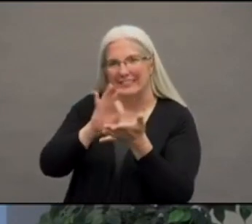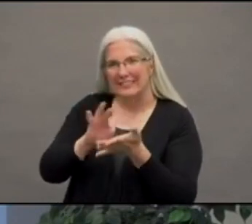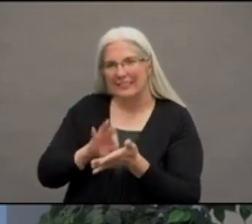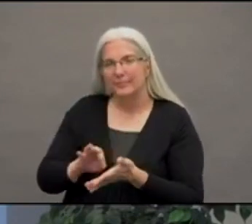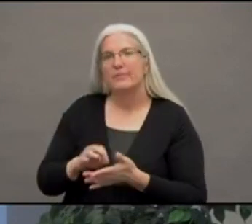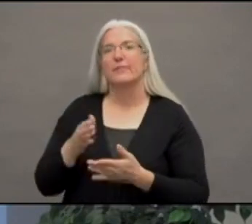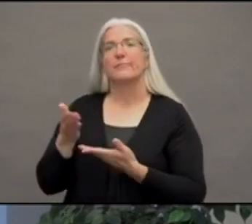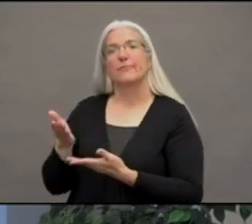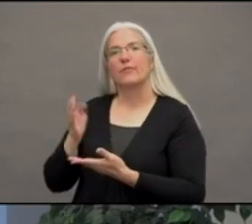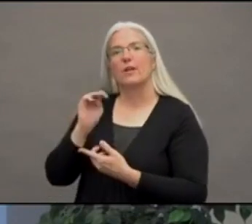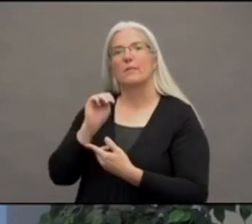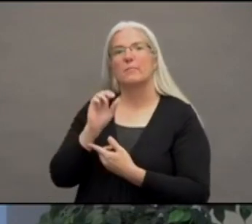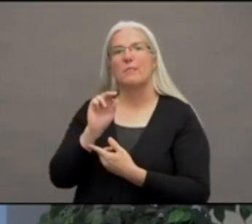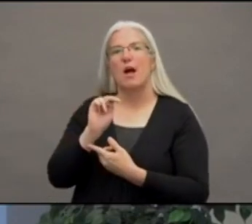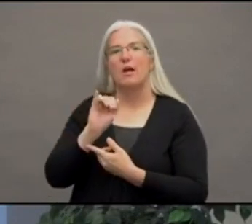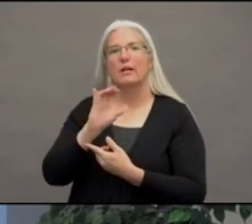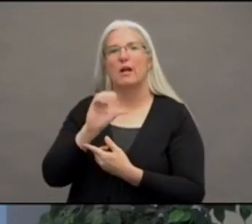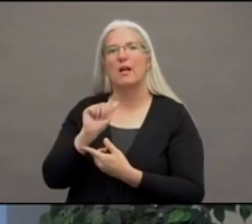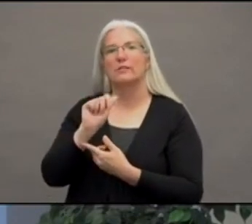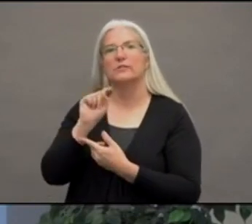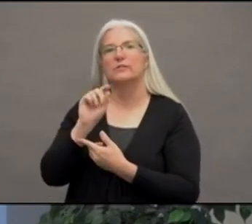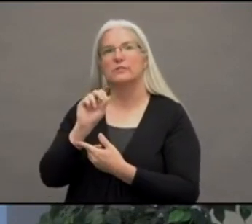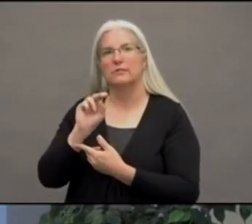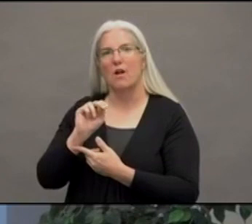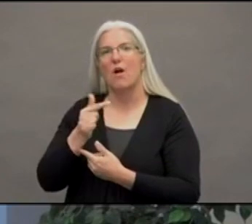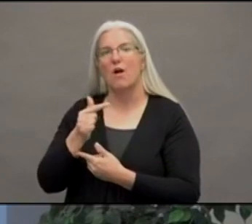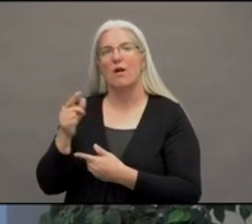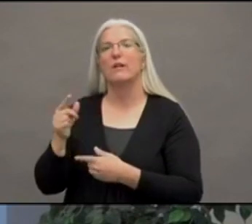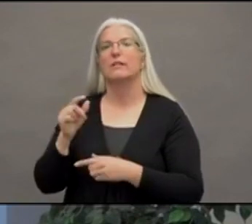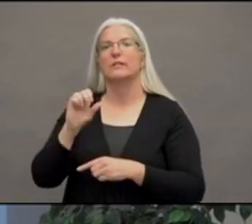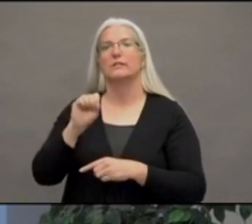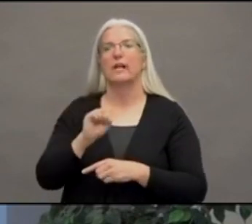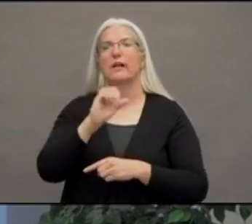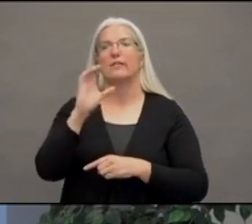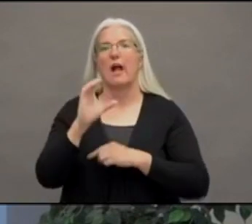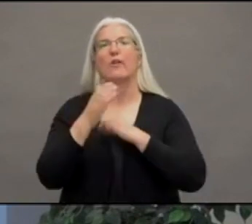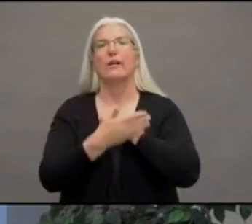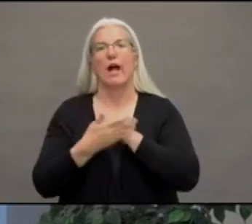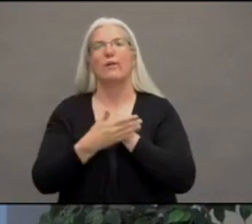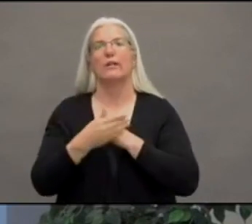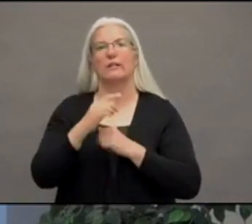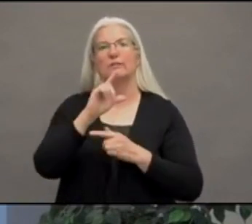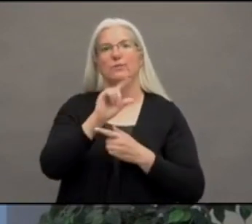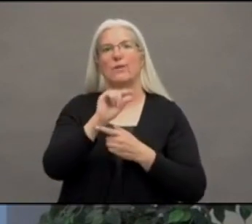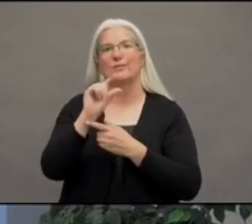with the County of Santa Clara 2020 Census Program. Thank you so much for joining us, Monica.